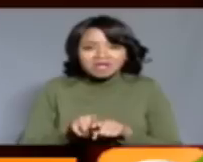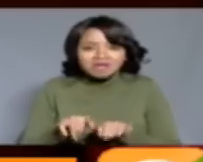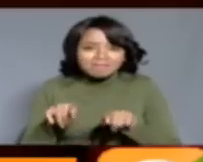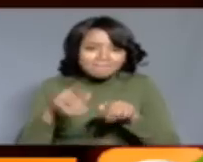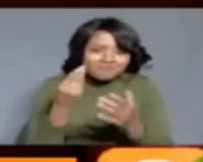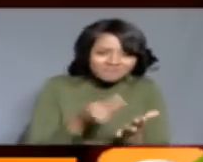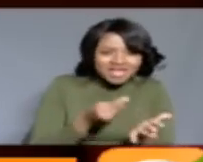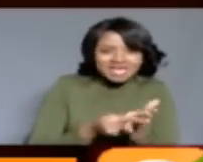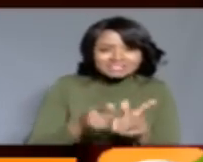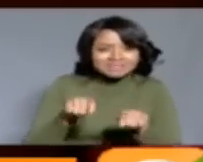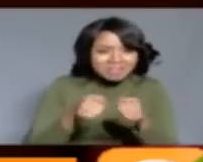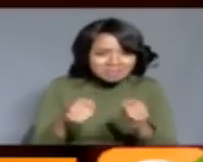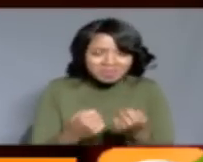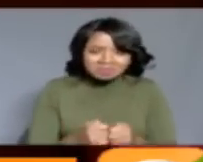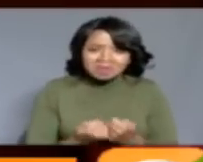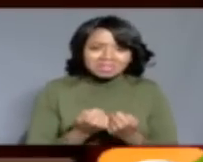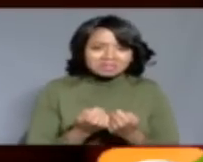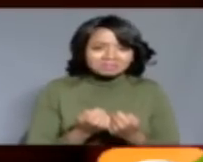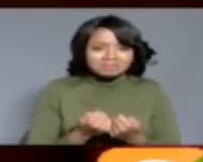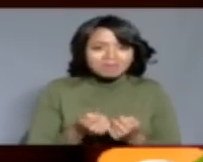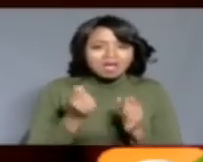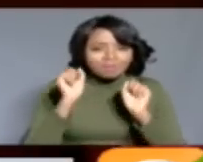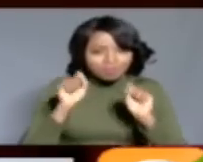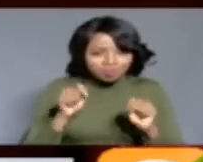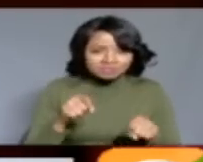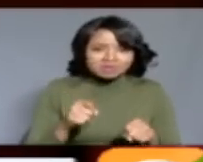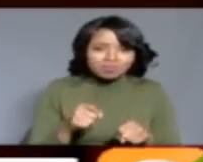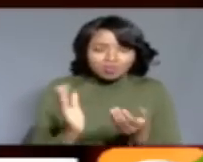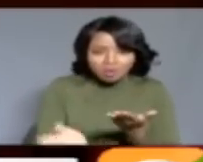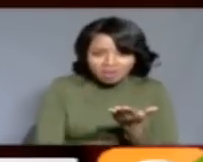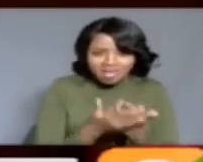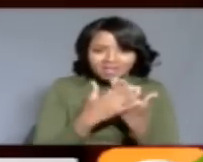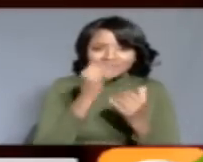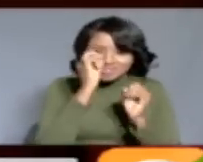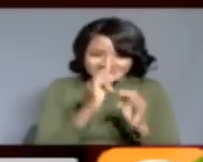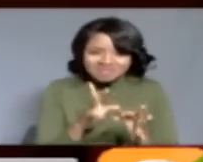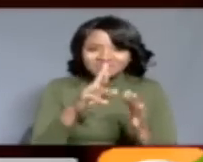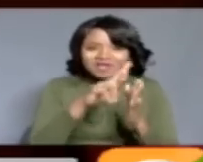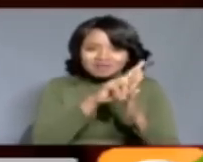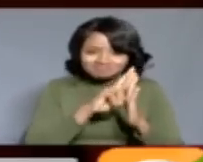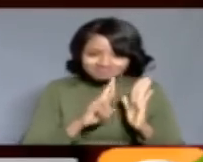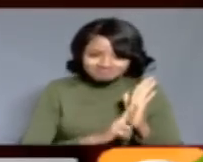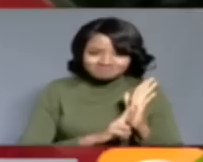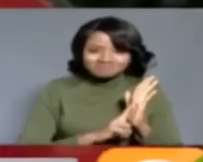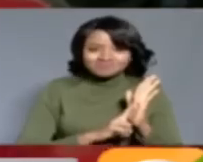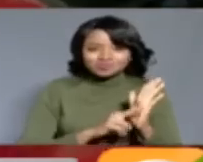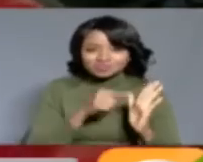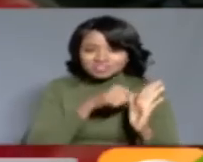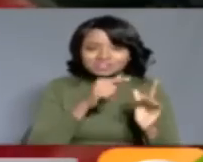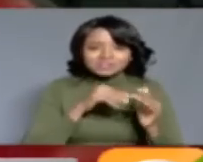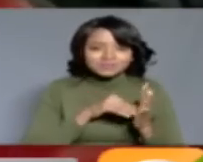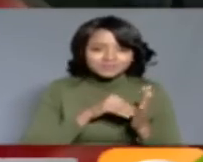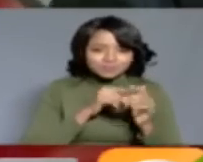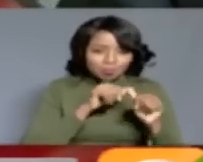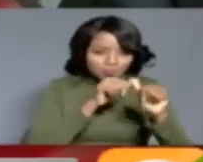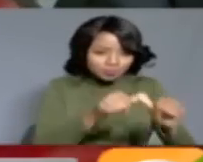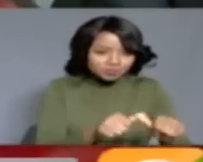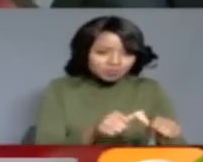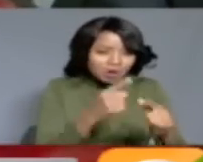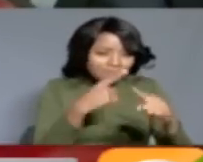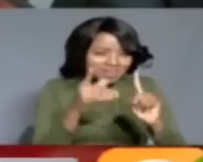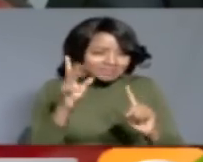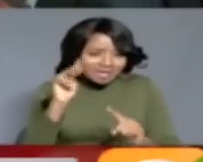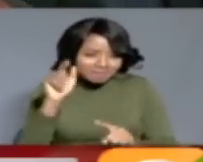terrorism financing will be impaired if indeed the requirements on cash withdrawal and deposits are weakened. Furious MPs questioned